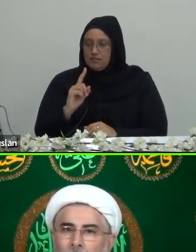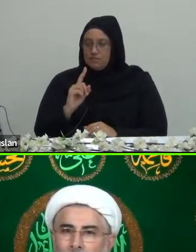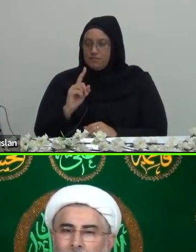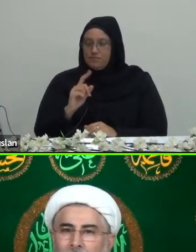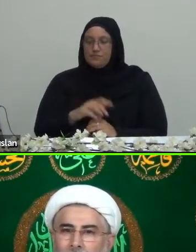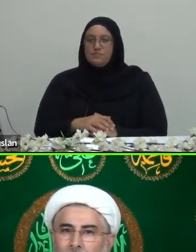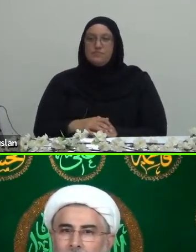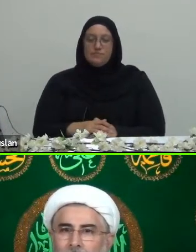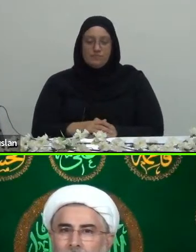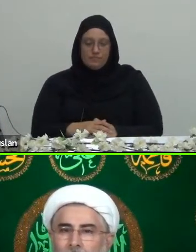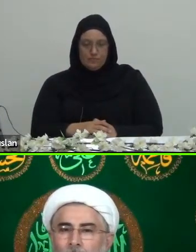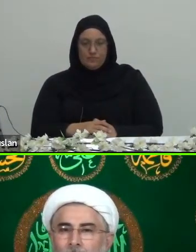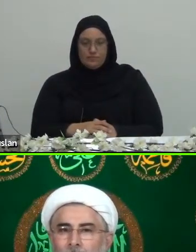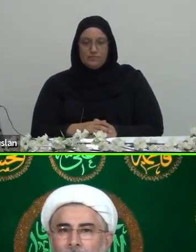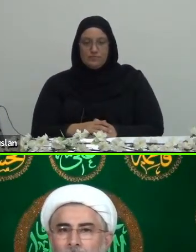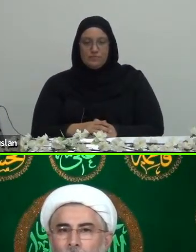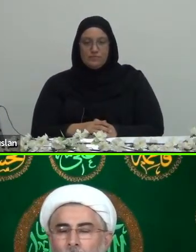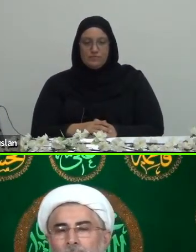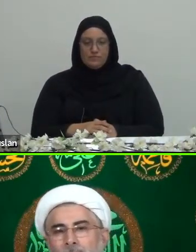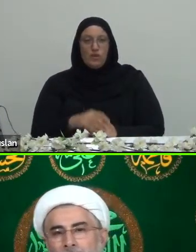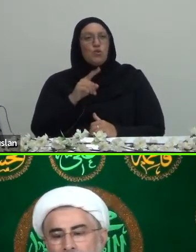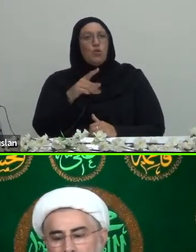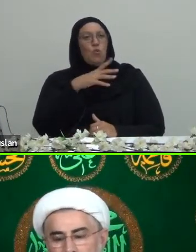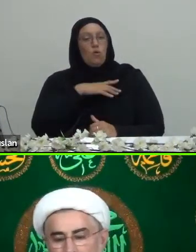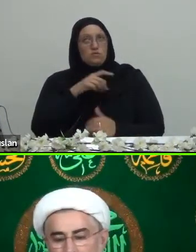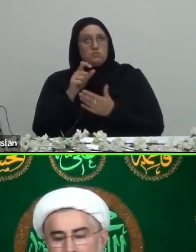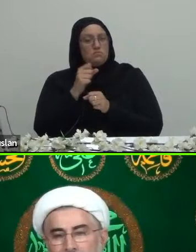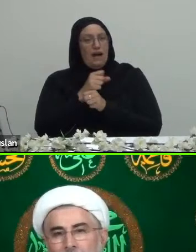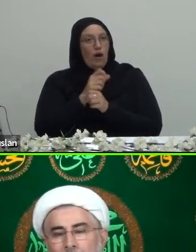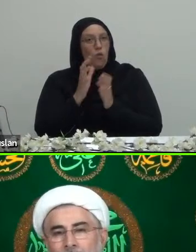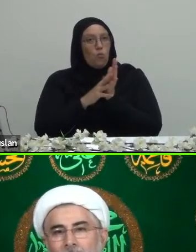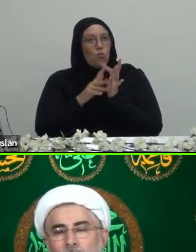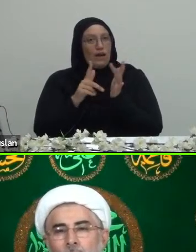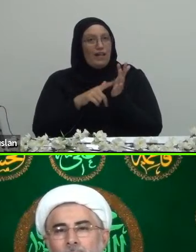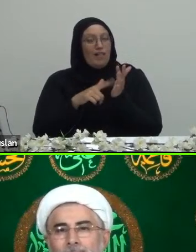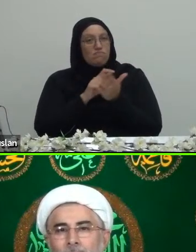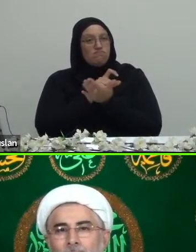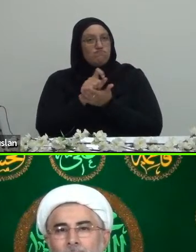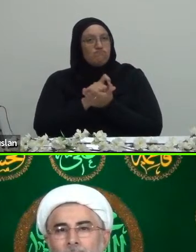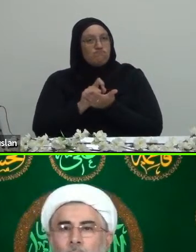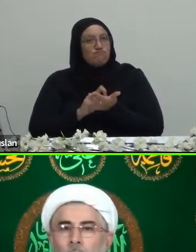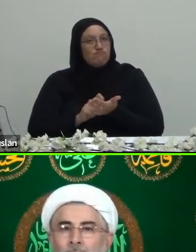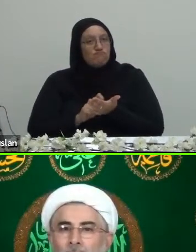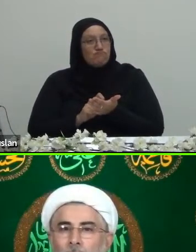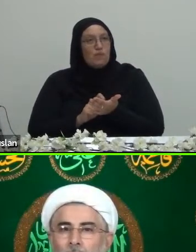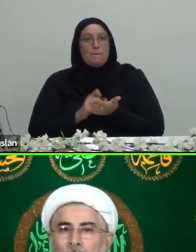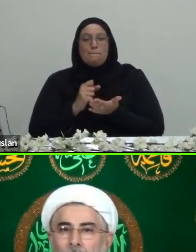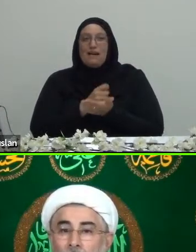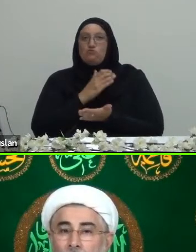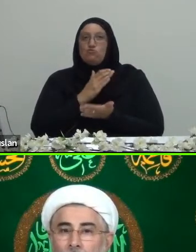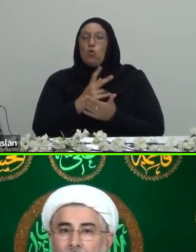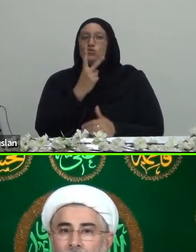of you want to make your will, make sure that you have 2